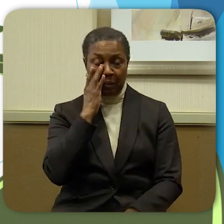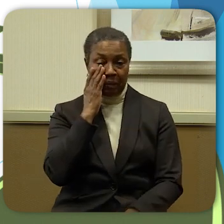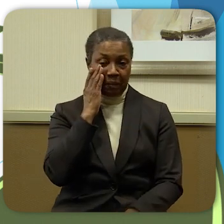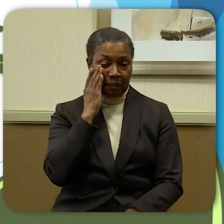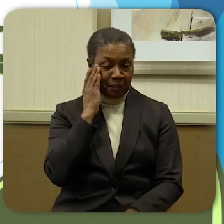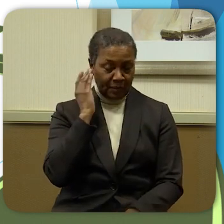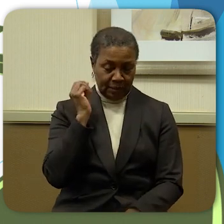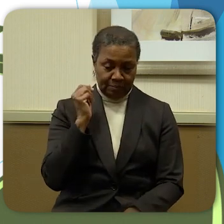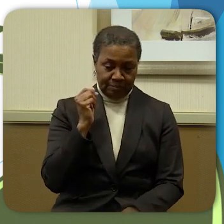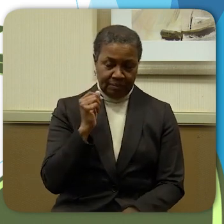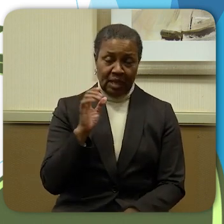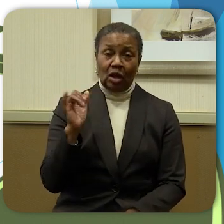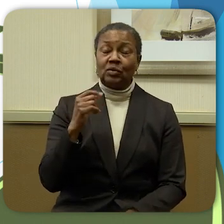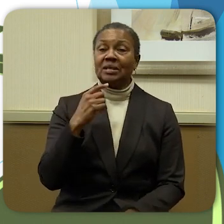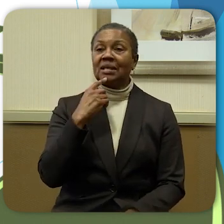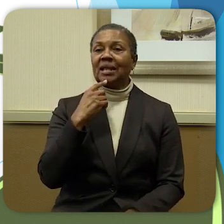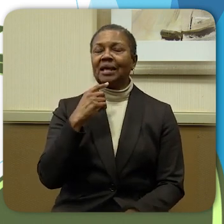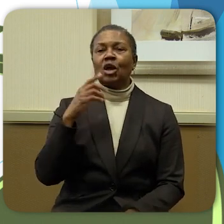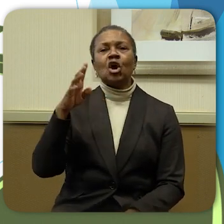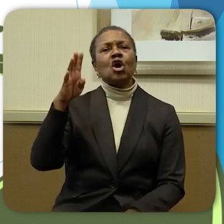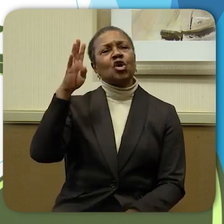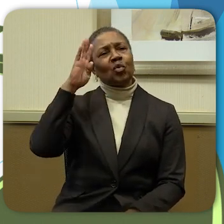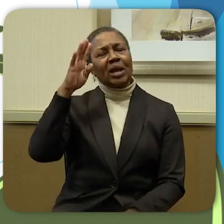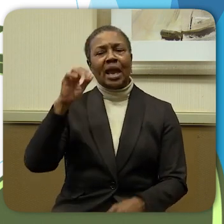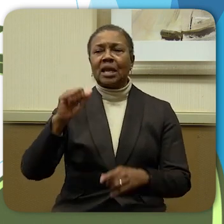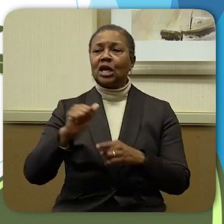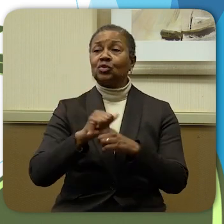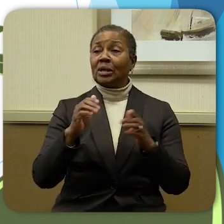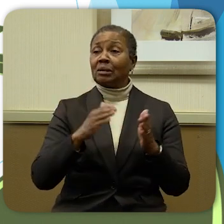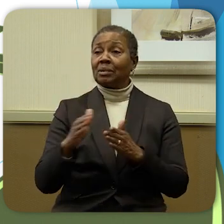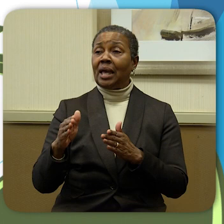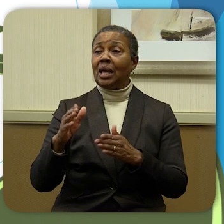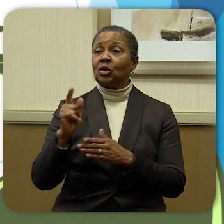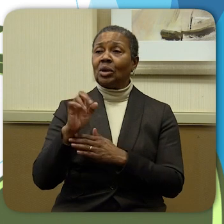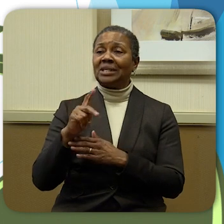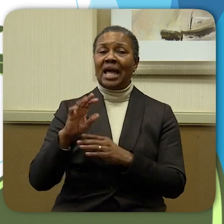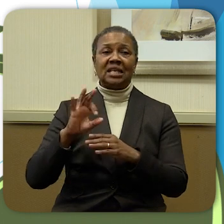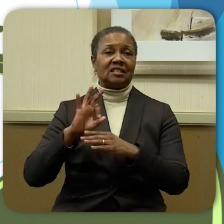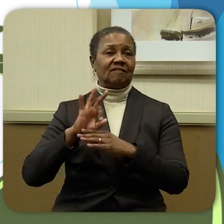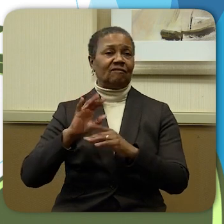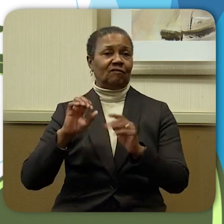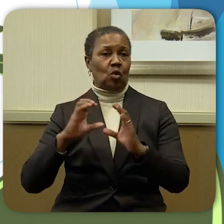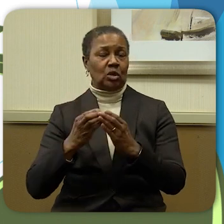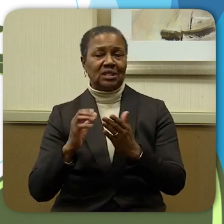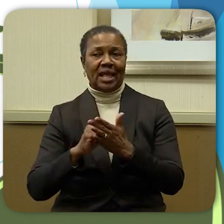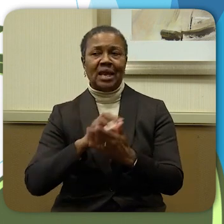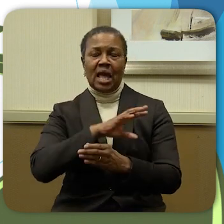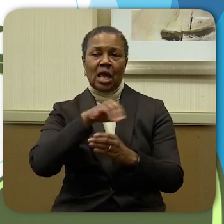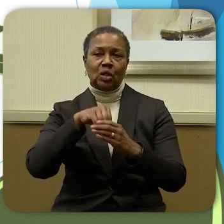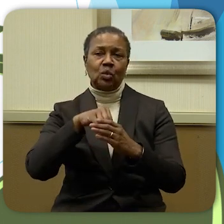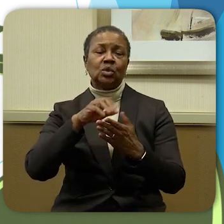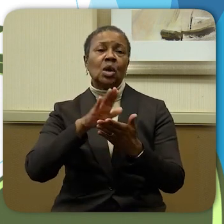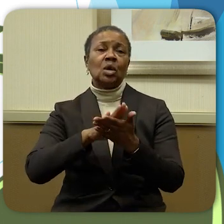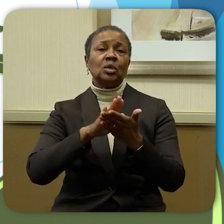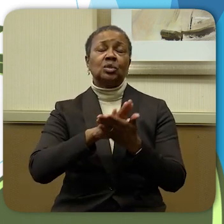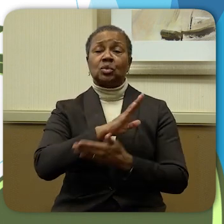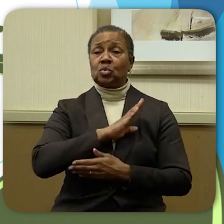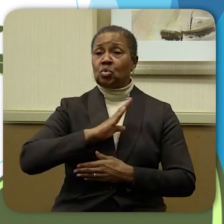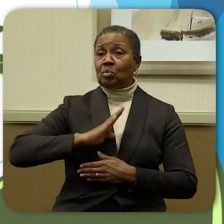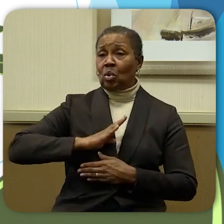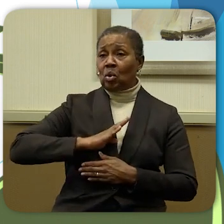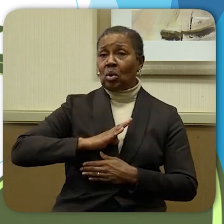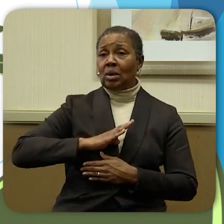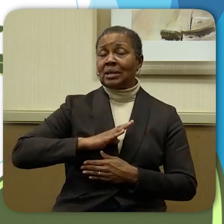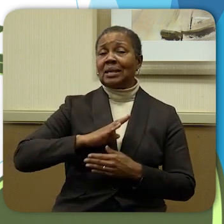And then I usually say, like, create a training plan or a task force that includes your school board members, your